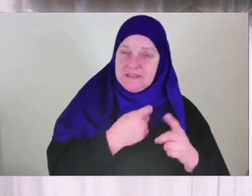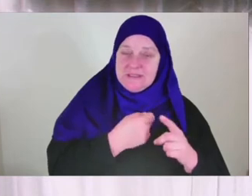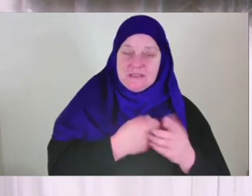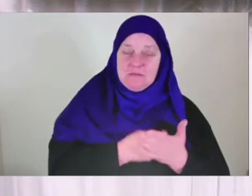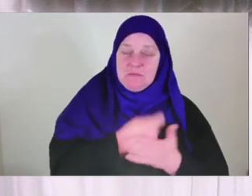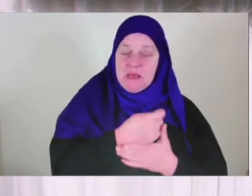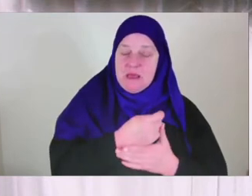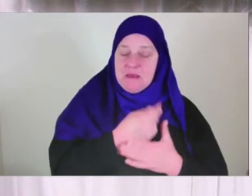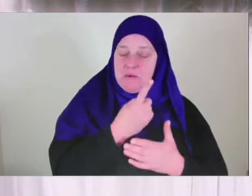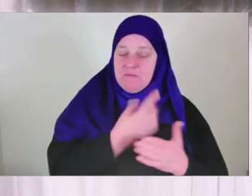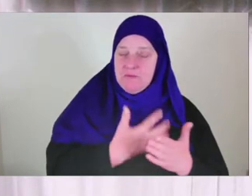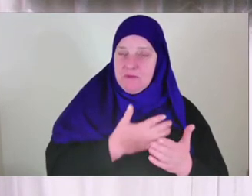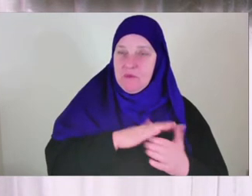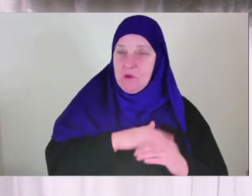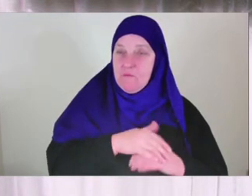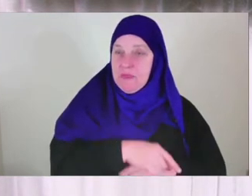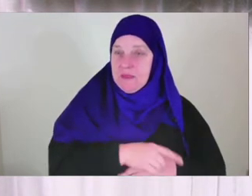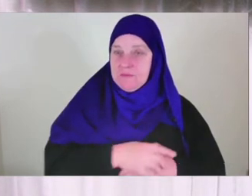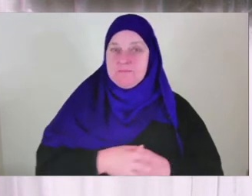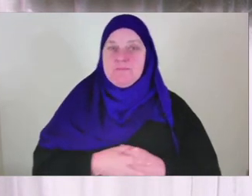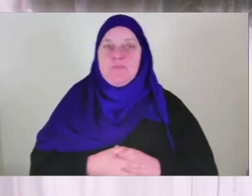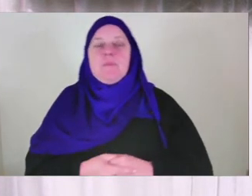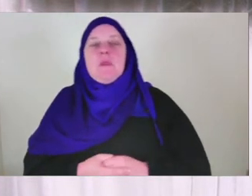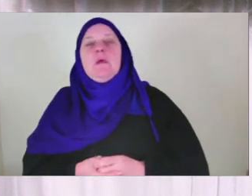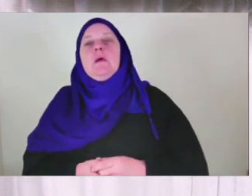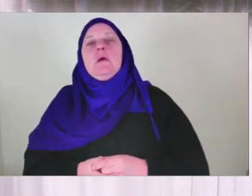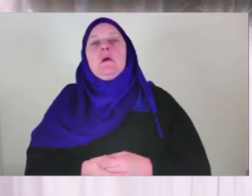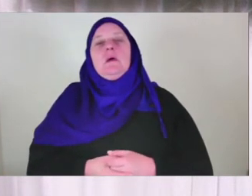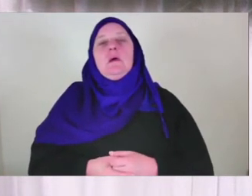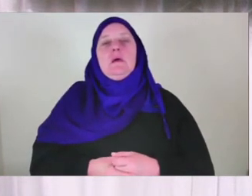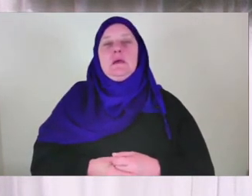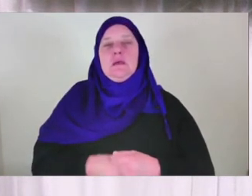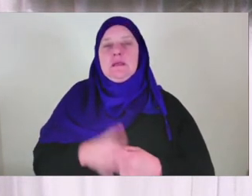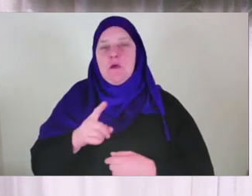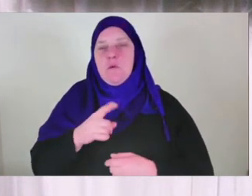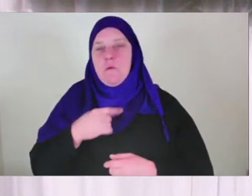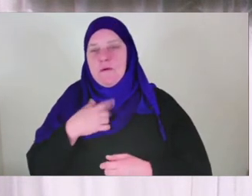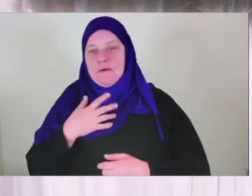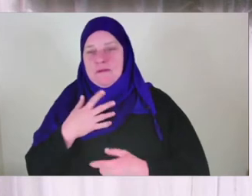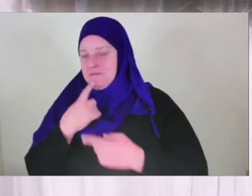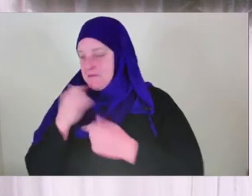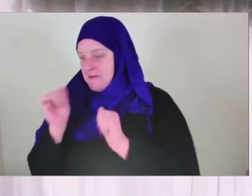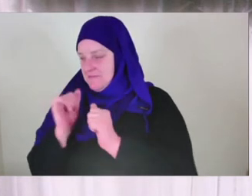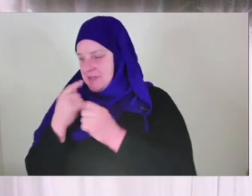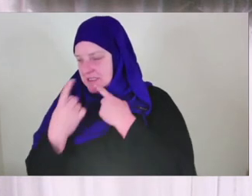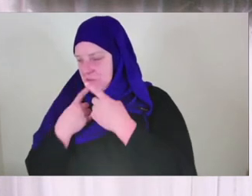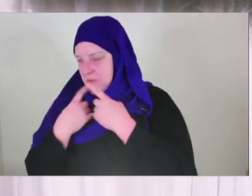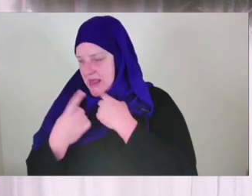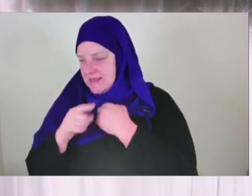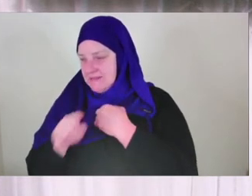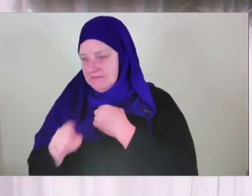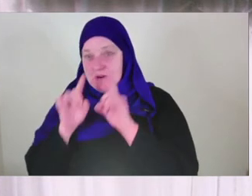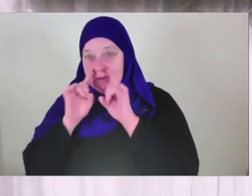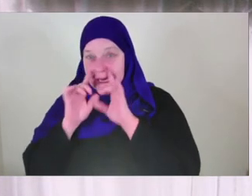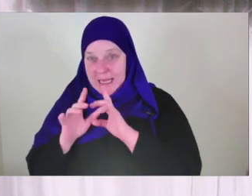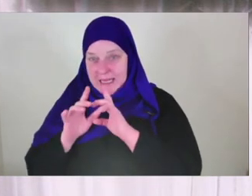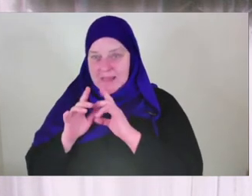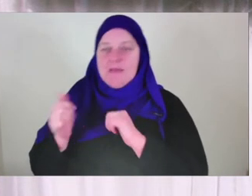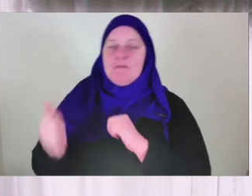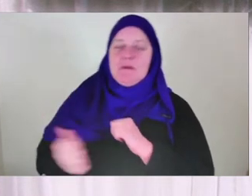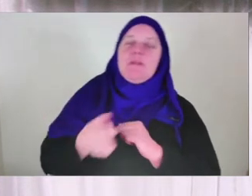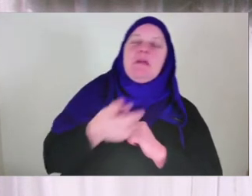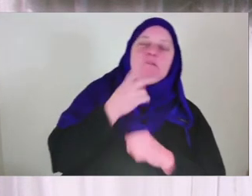Samash Sheikh went over this. Yeah. I'm just going over it again. Sure. He actually gave it, what he said was